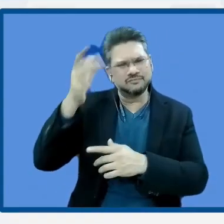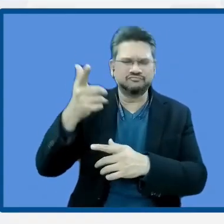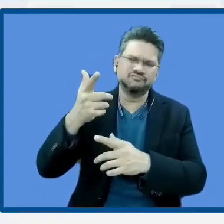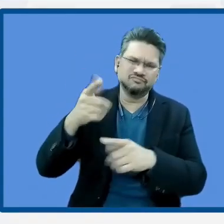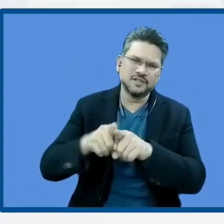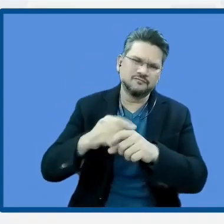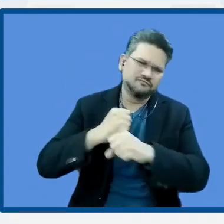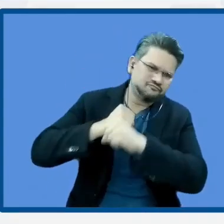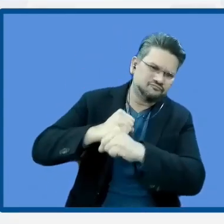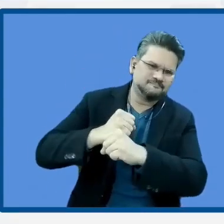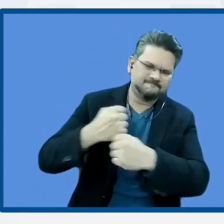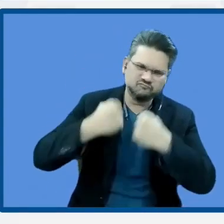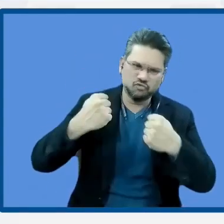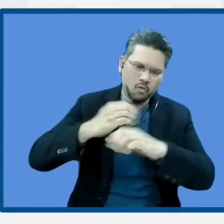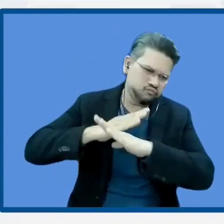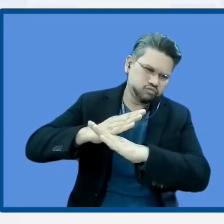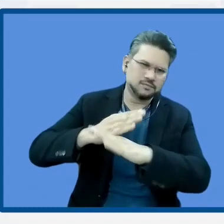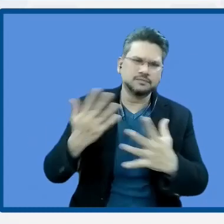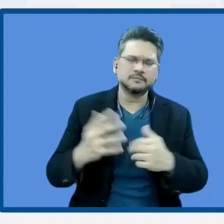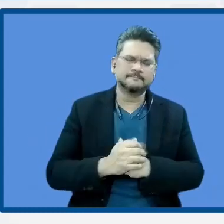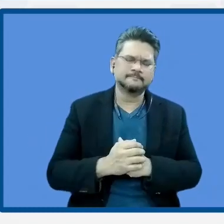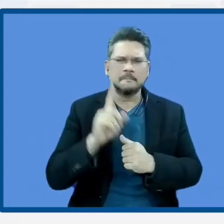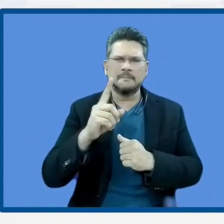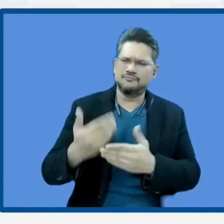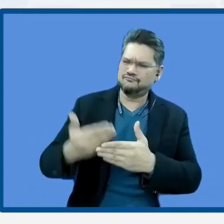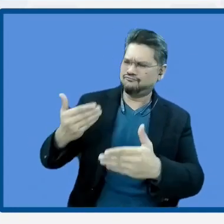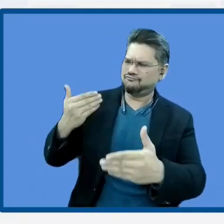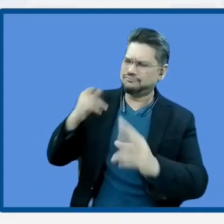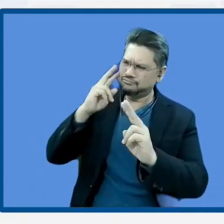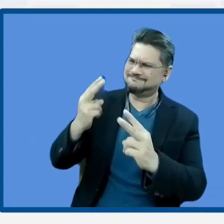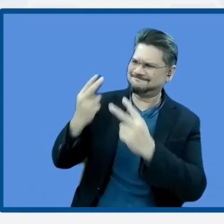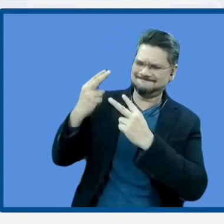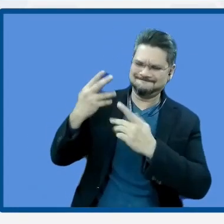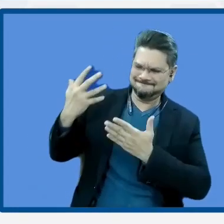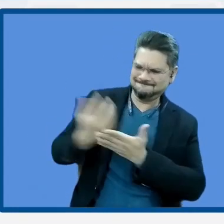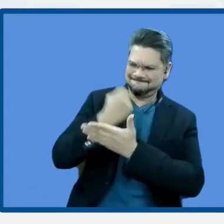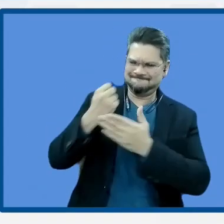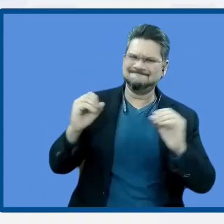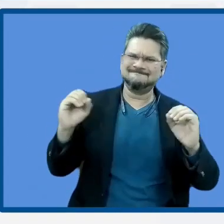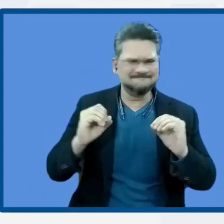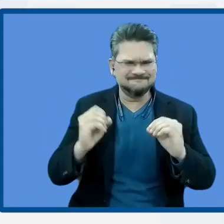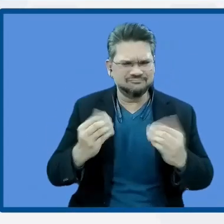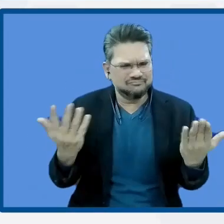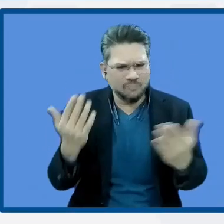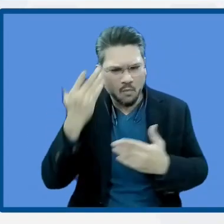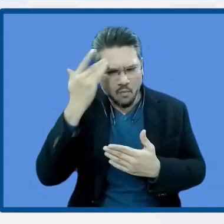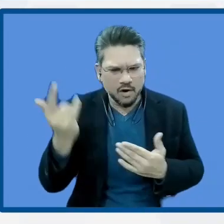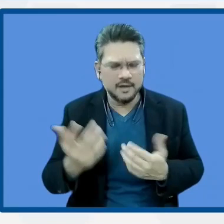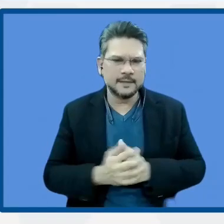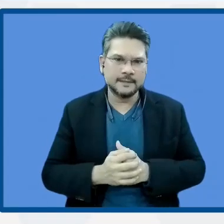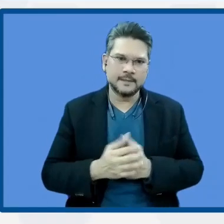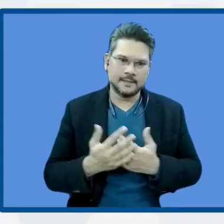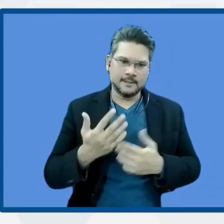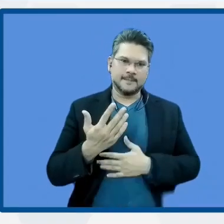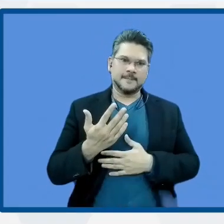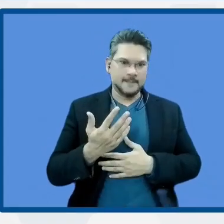it's obvious that we haven't achieved that. Why? Because the figures that we now have about losses